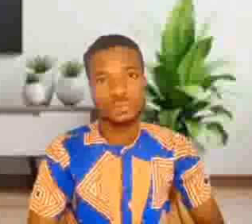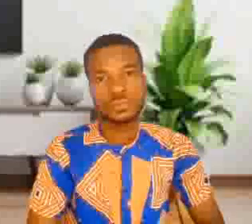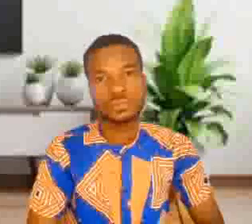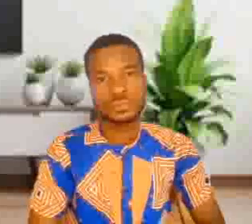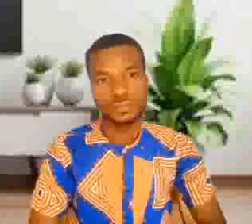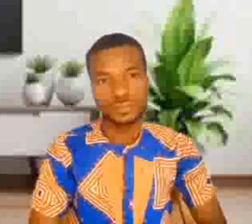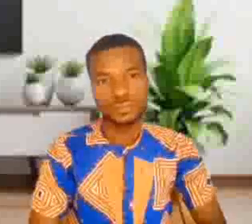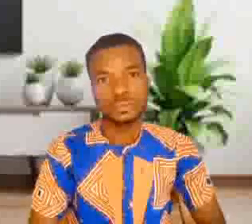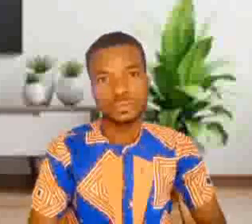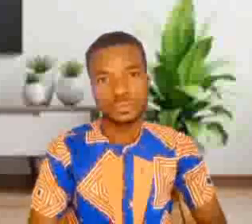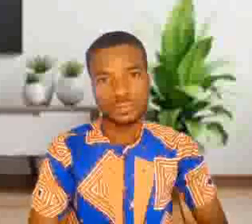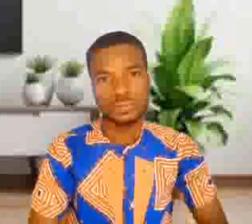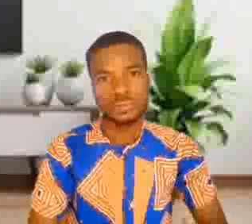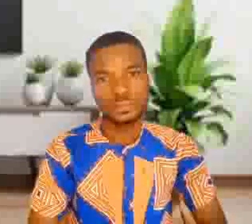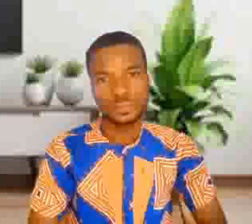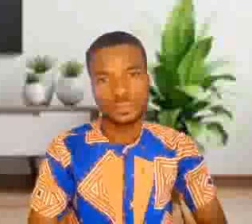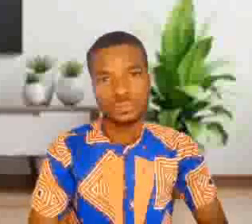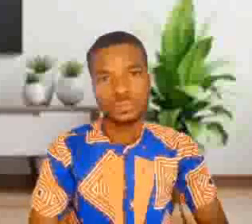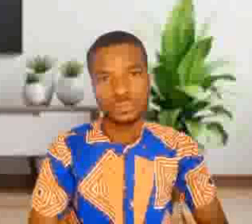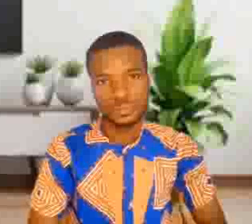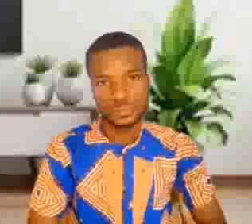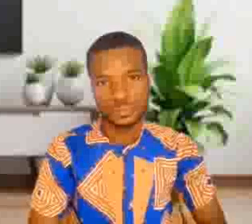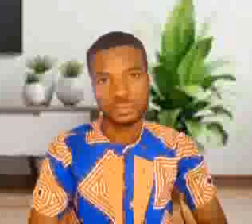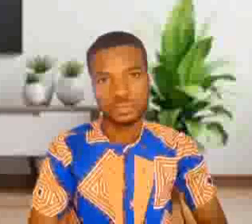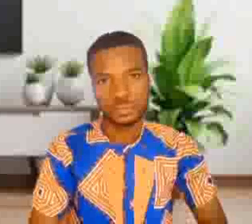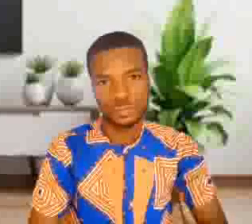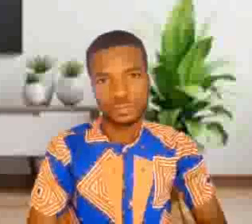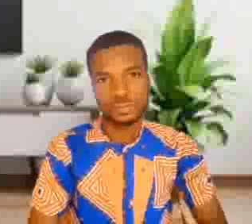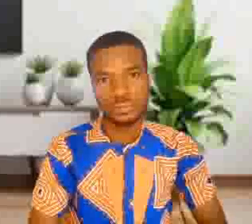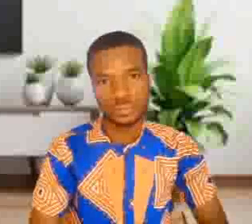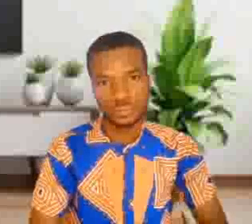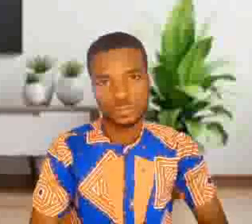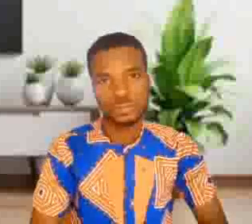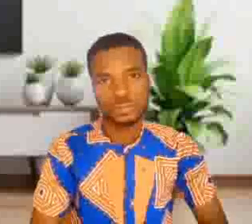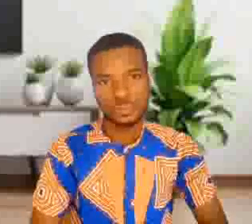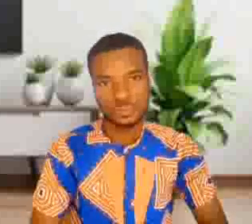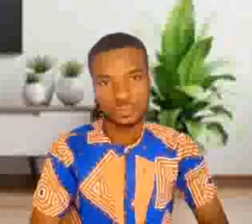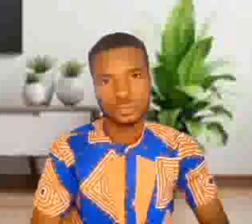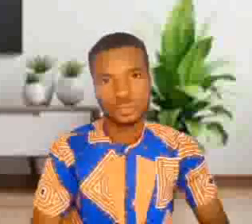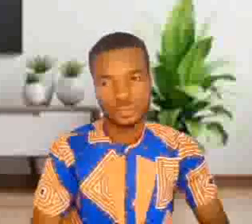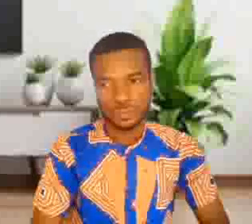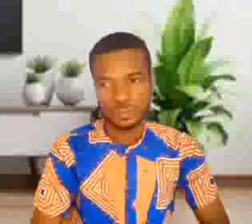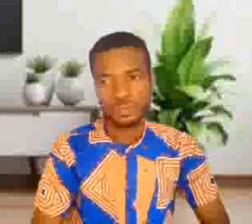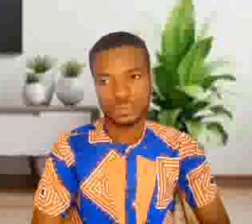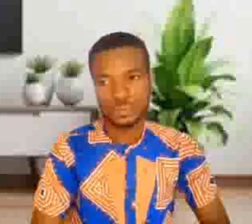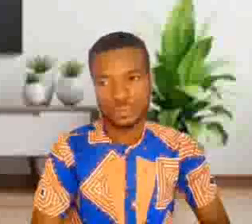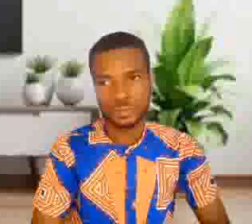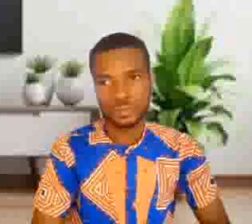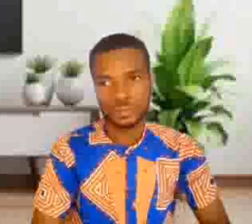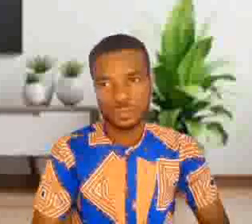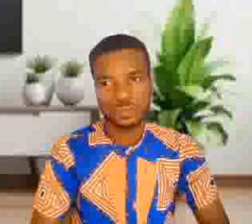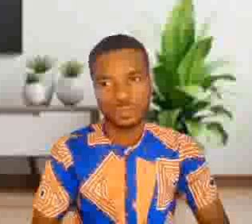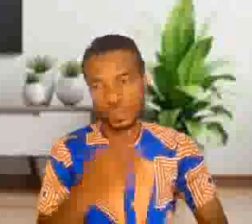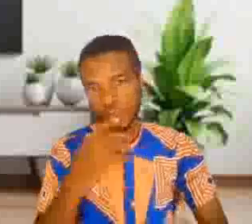dominion. But unfortunately, the man didn't take it. It is when man is in possession of God's